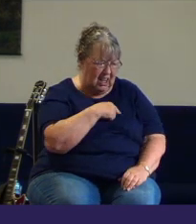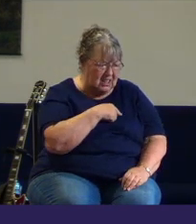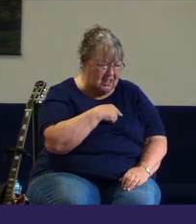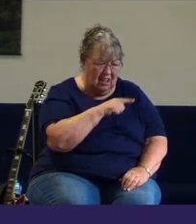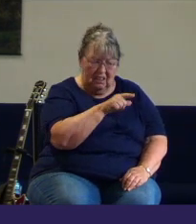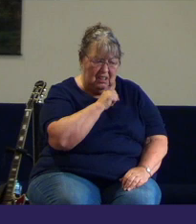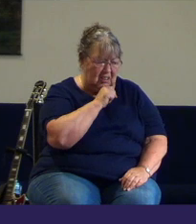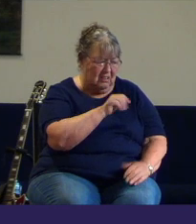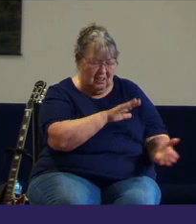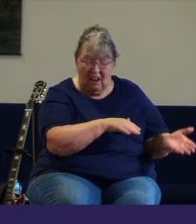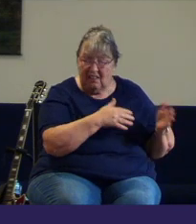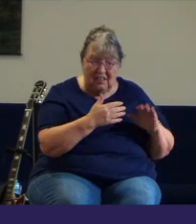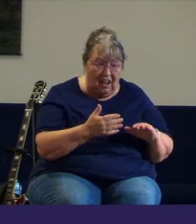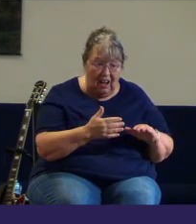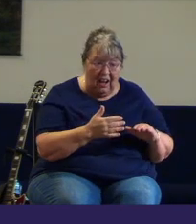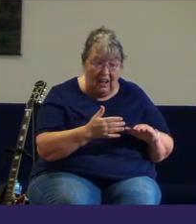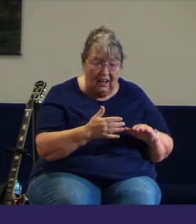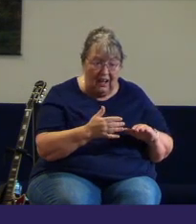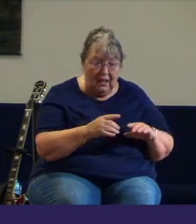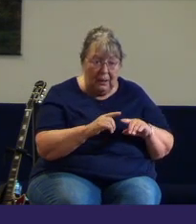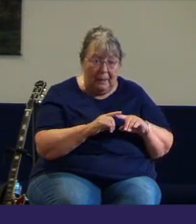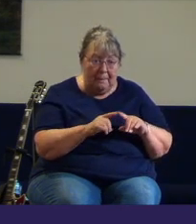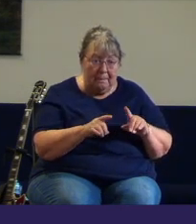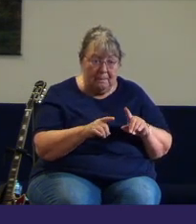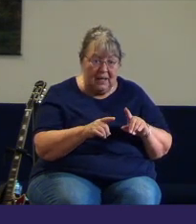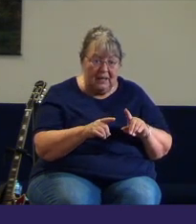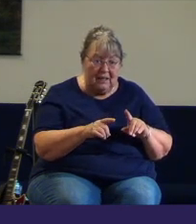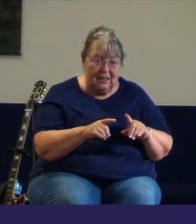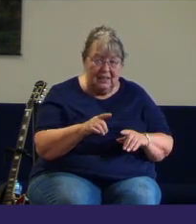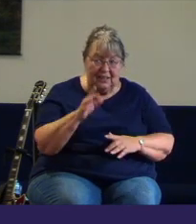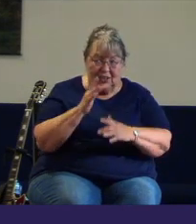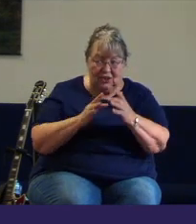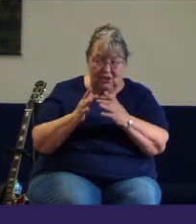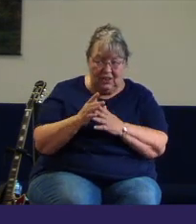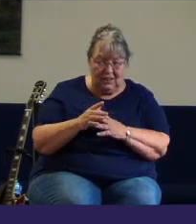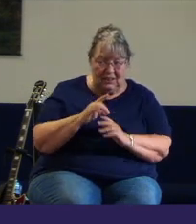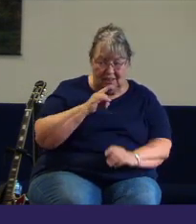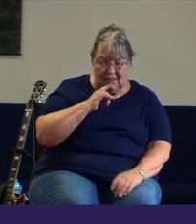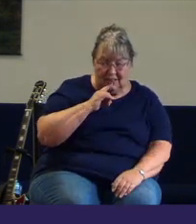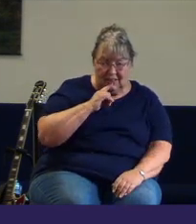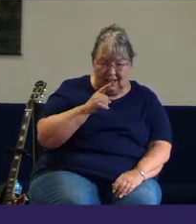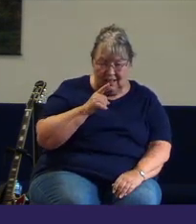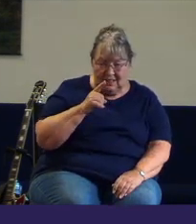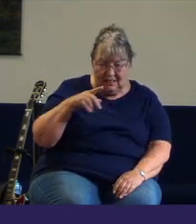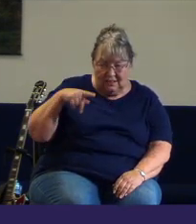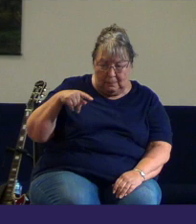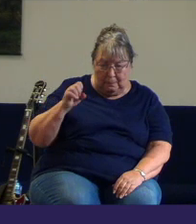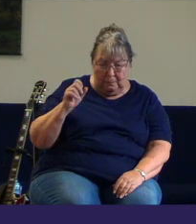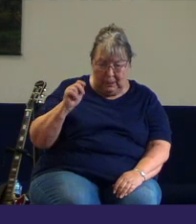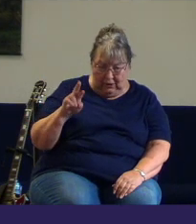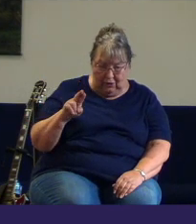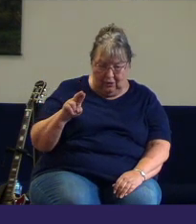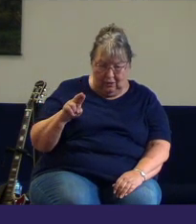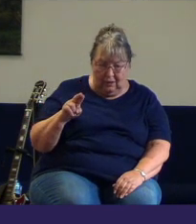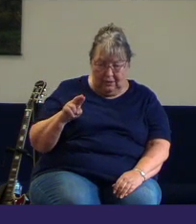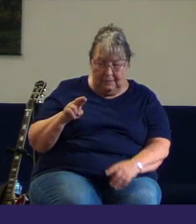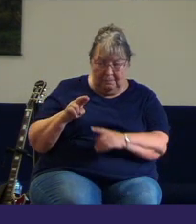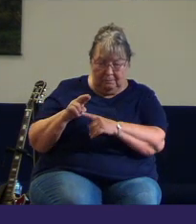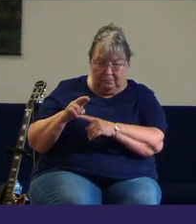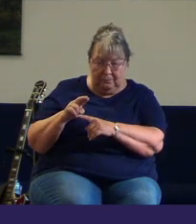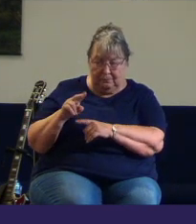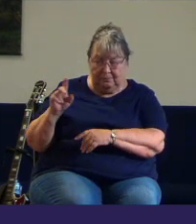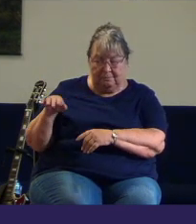And the Bible says that Jesus turned to him and he rebuked Peter, and he had all the right in the world to rebuke Peter. But nonetheless, that Jesus said to